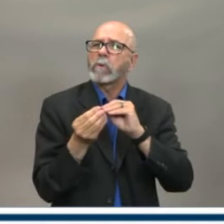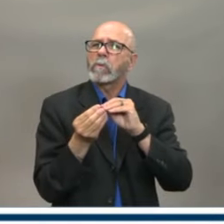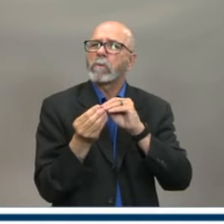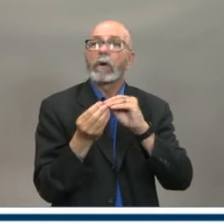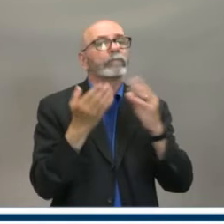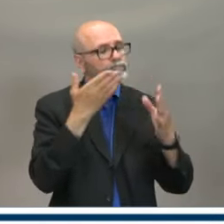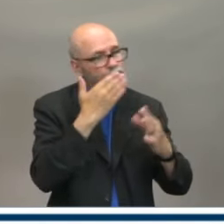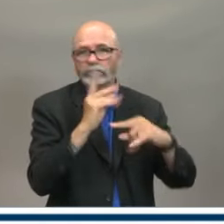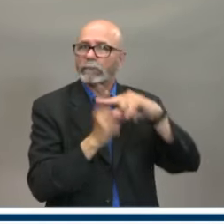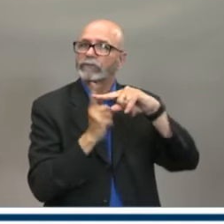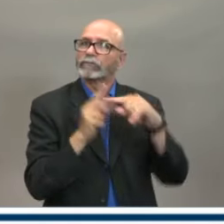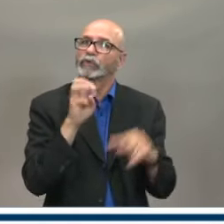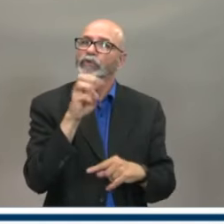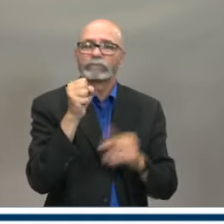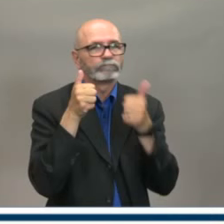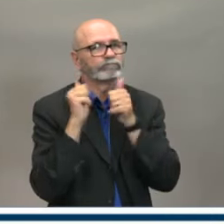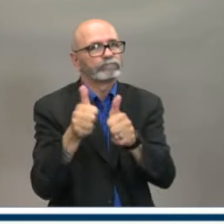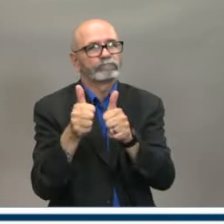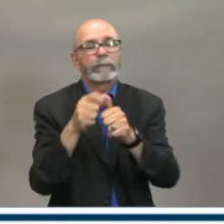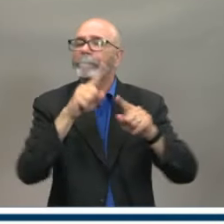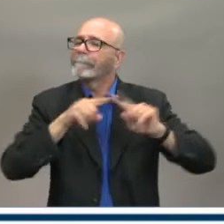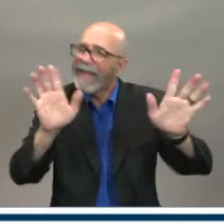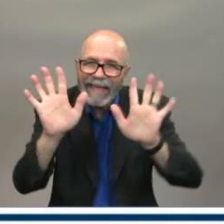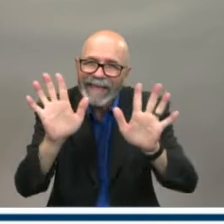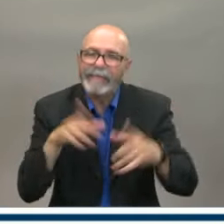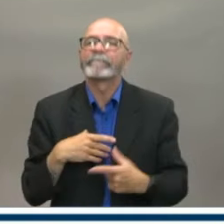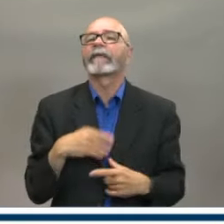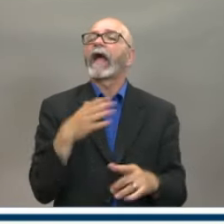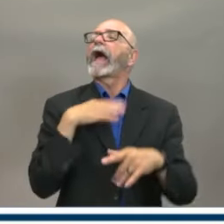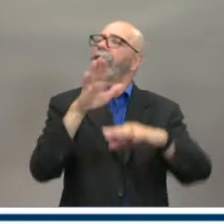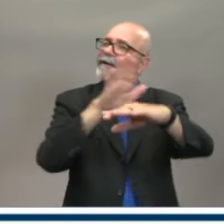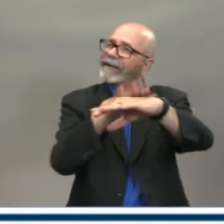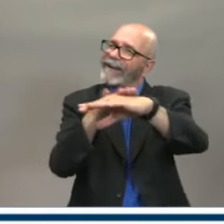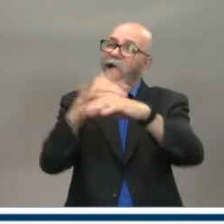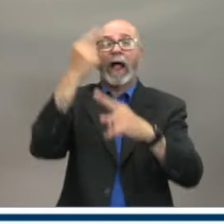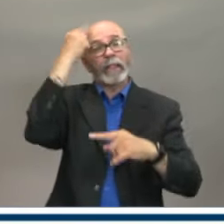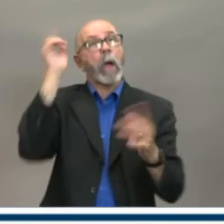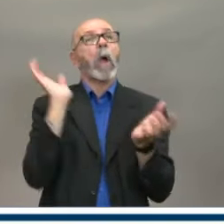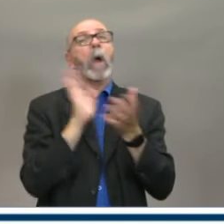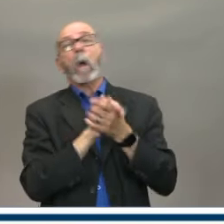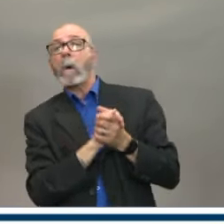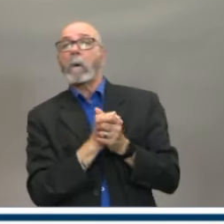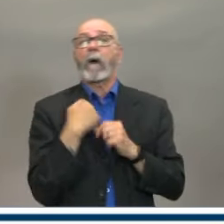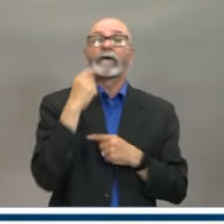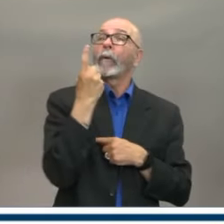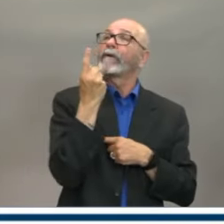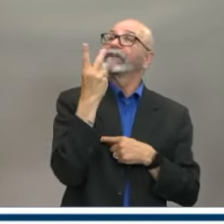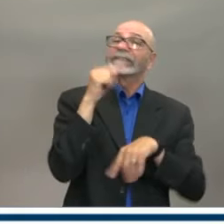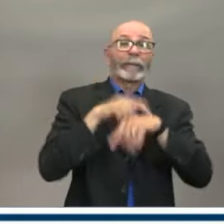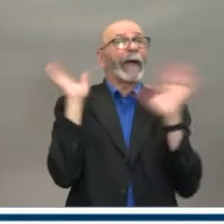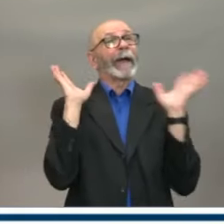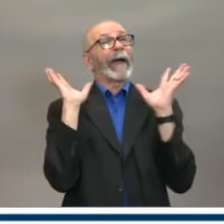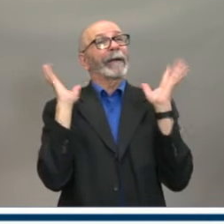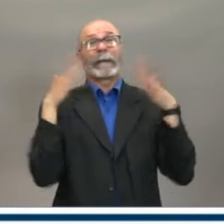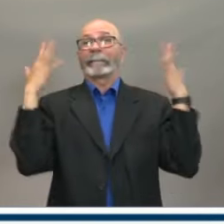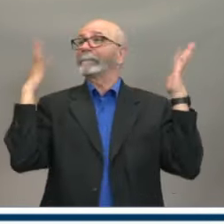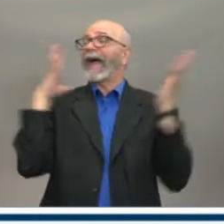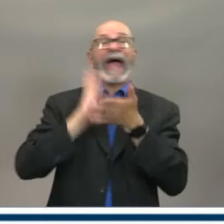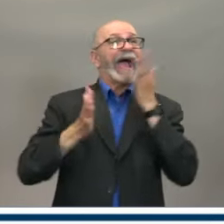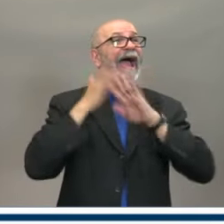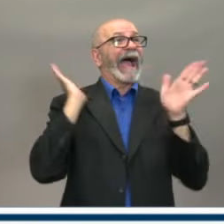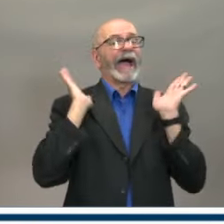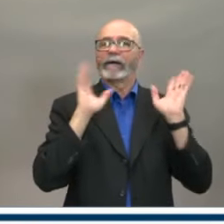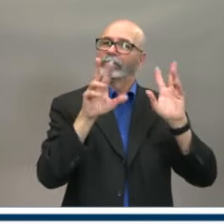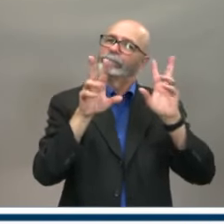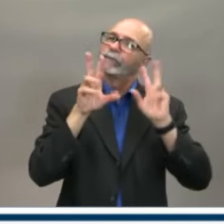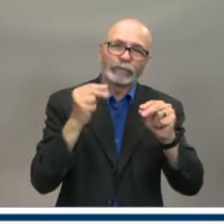everyone against reading too much into any single day or any few days. We are in a long-term